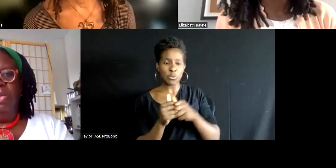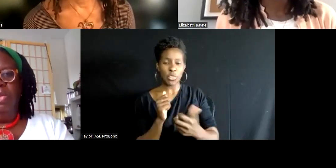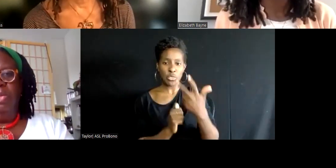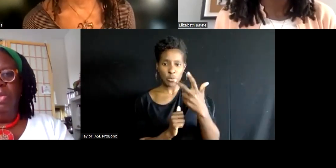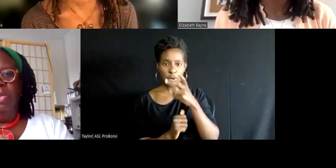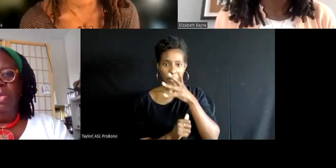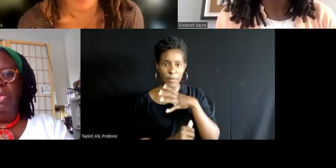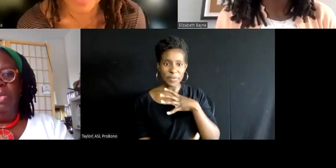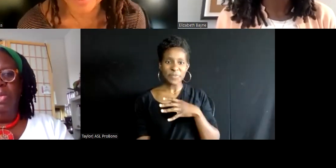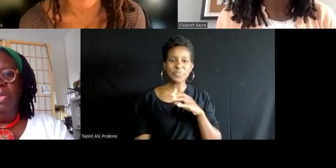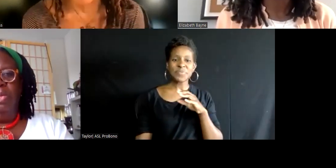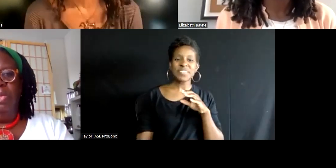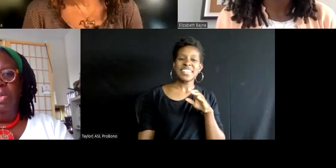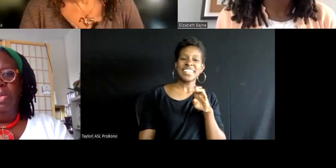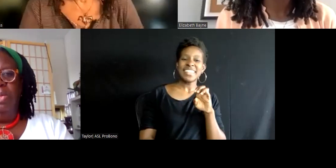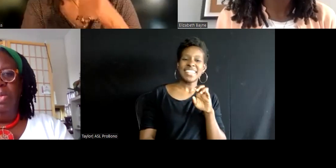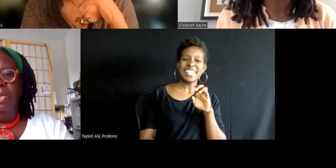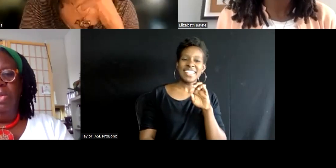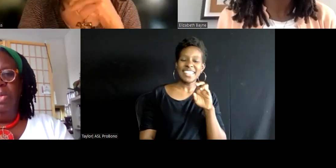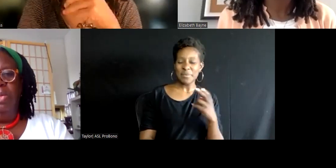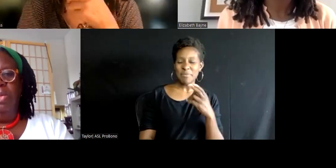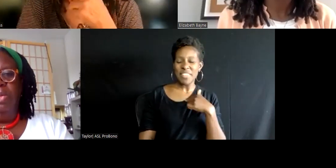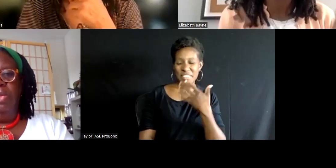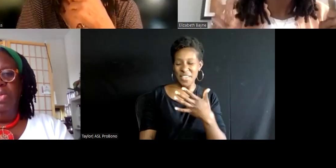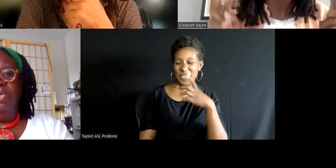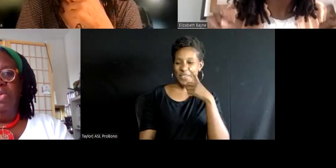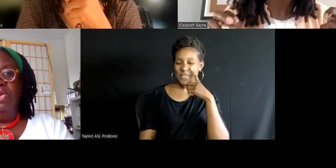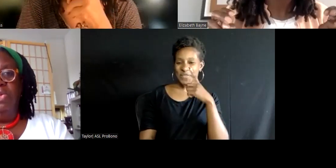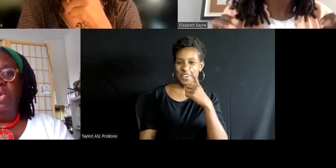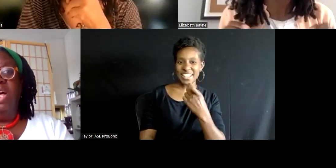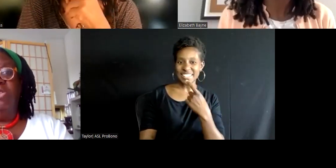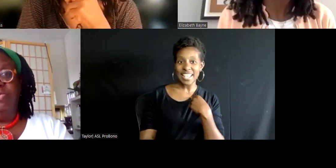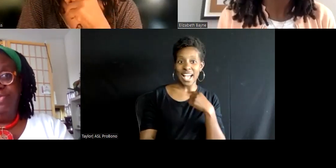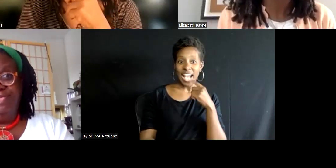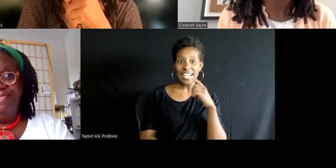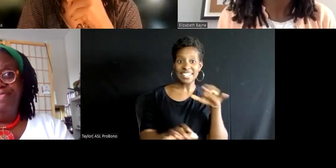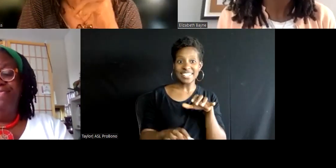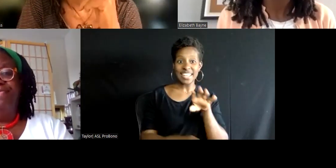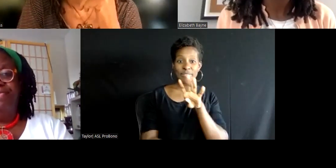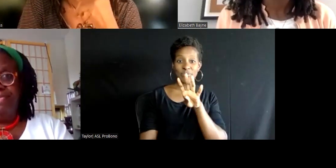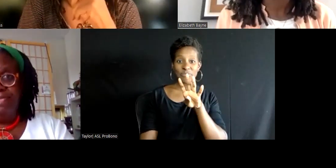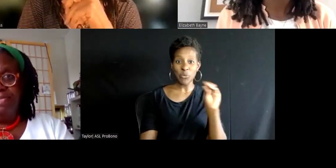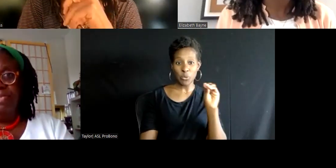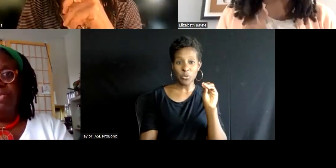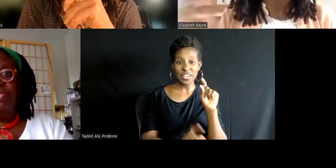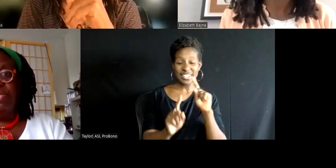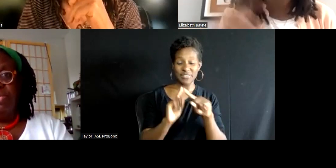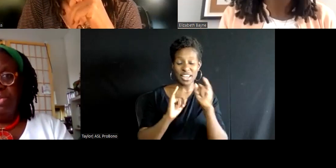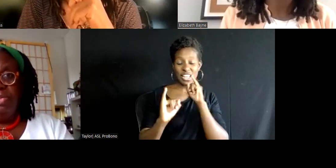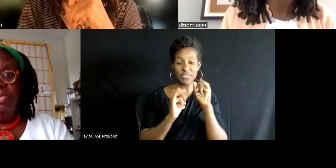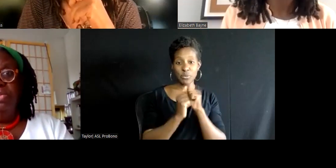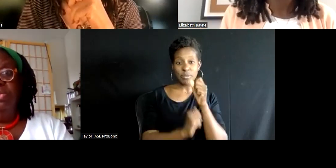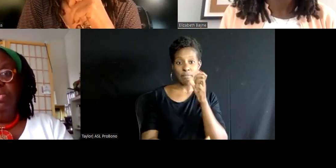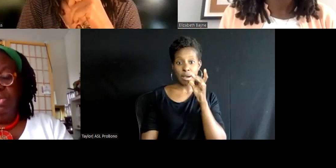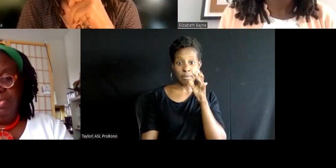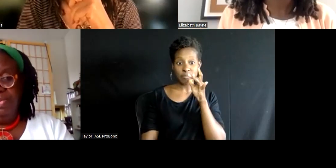these questions, June. So I conducted 40 ethnographic interviews with moms around the